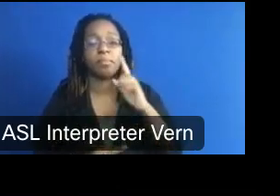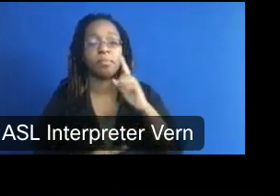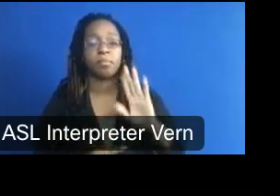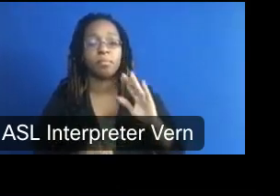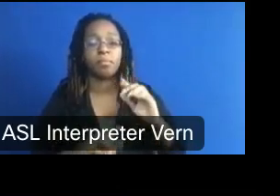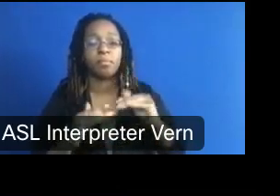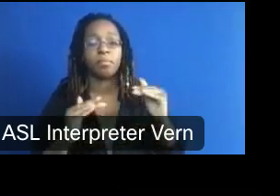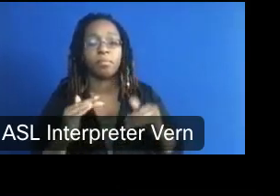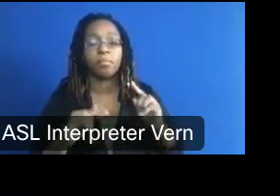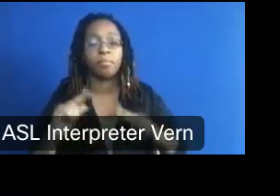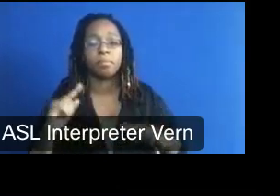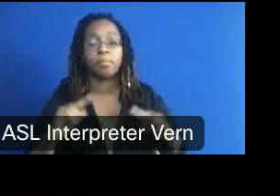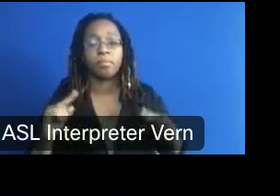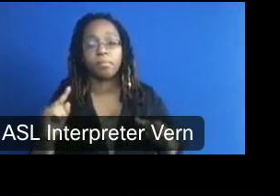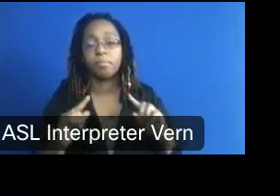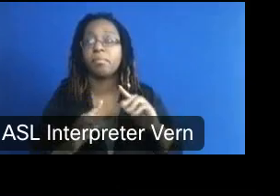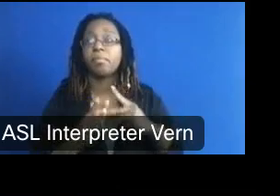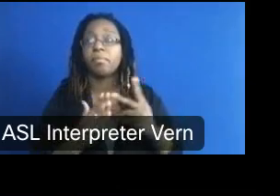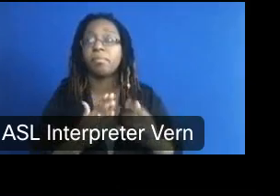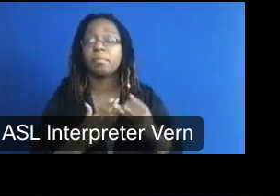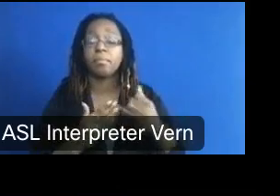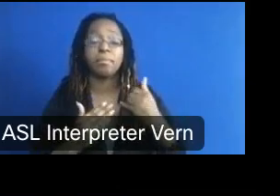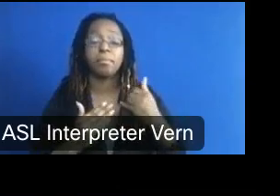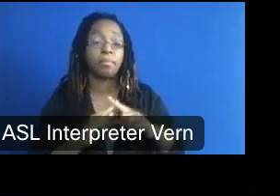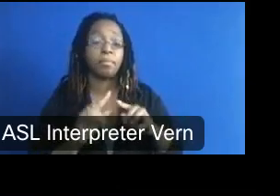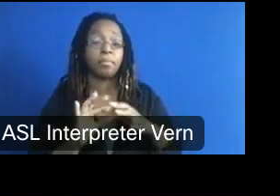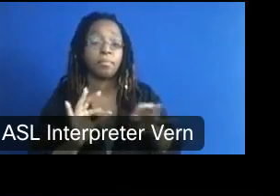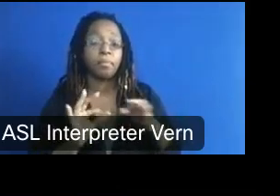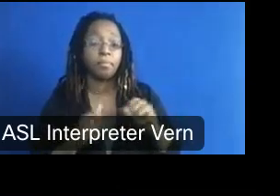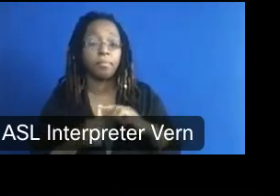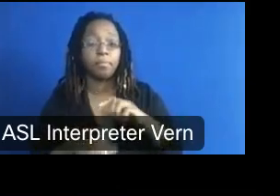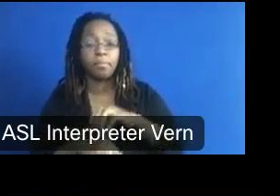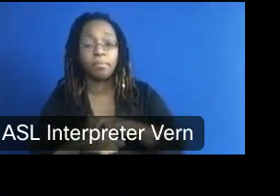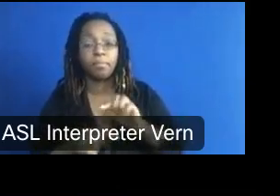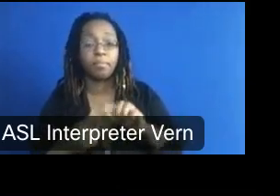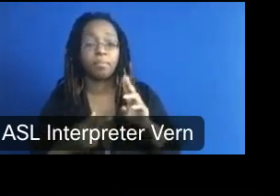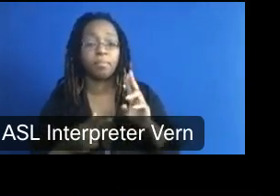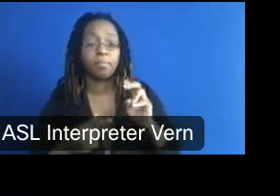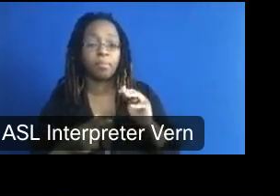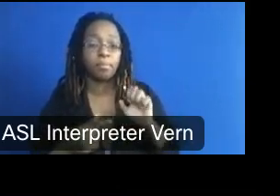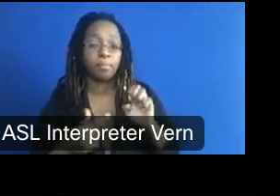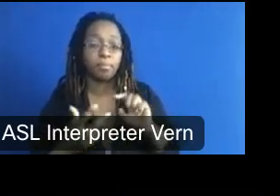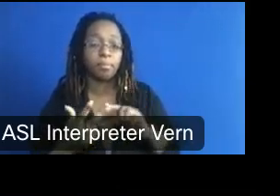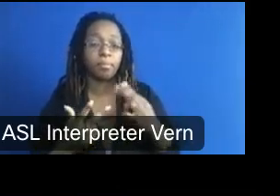in several different languages, such as English, Burmese, Hmong, Khmer, Lao, and Vietnamese.